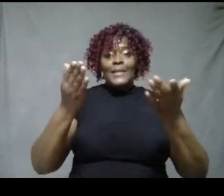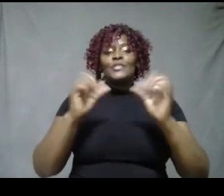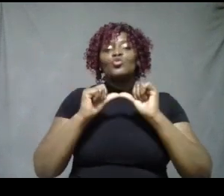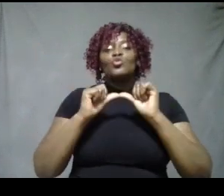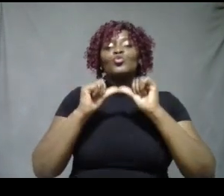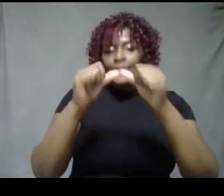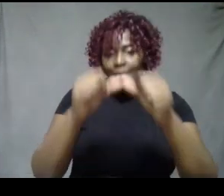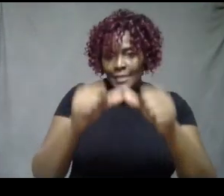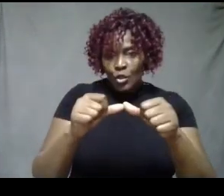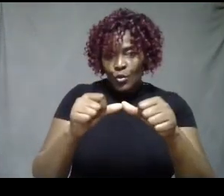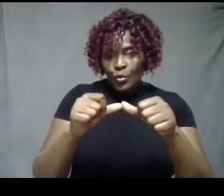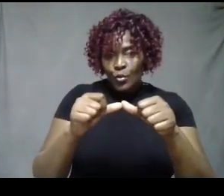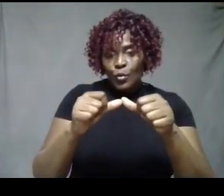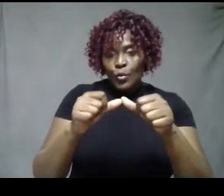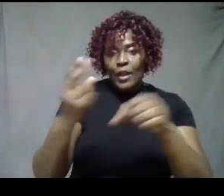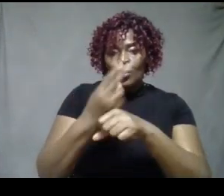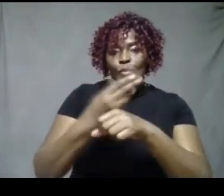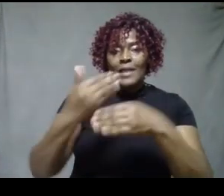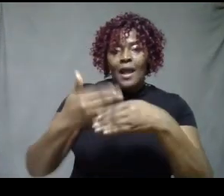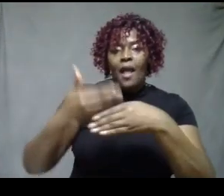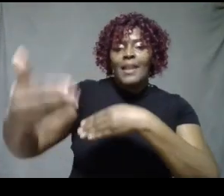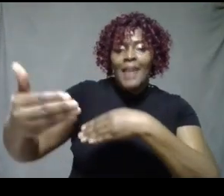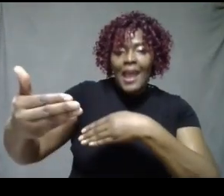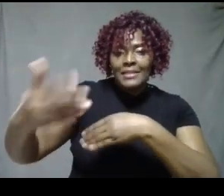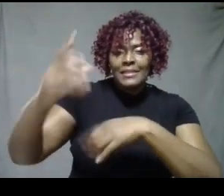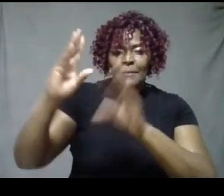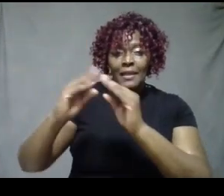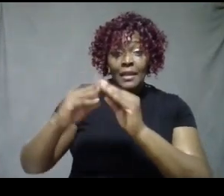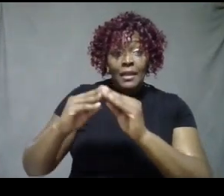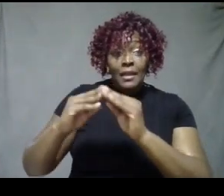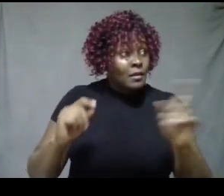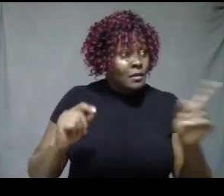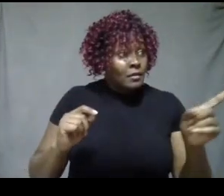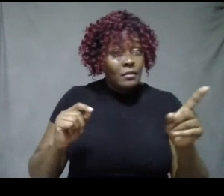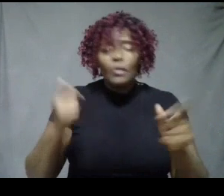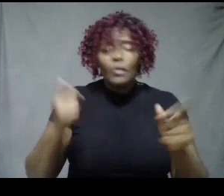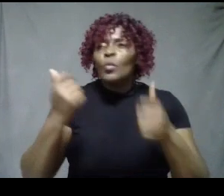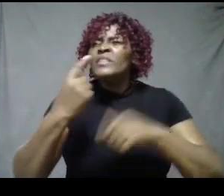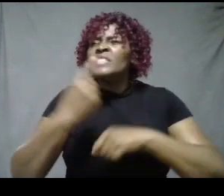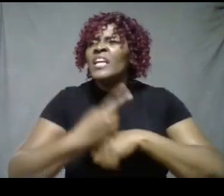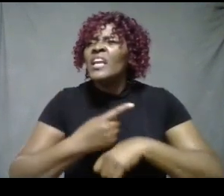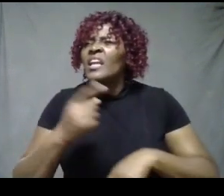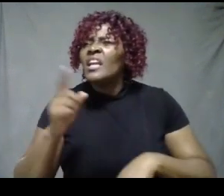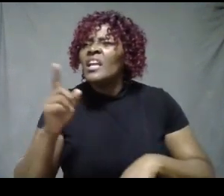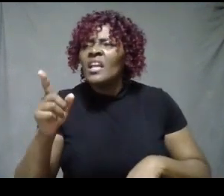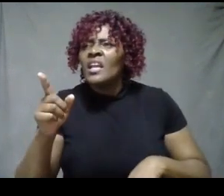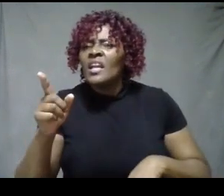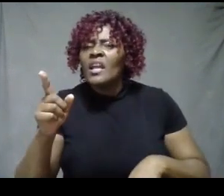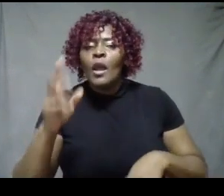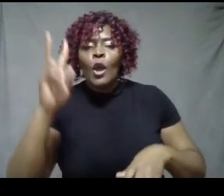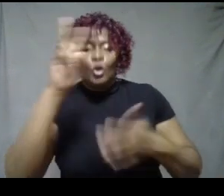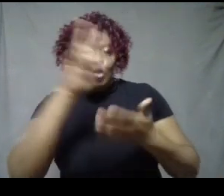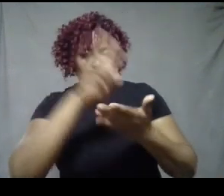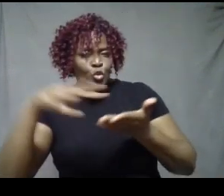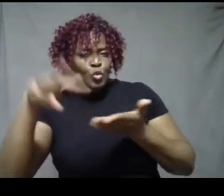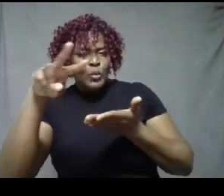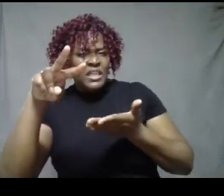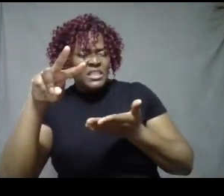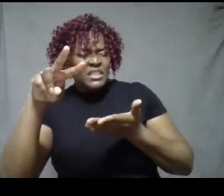item to the next City Commission meeting. And can I get confirmation on the date? That would be 2 weeks from tonight, would be